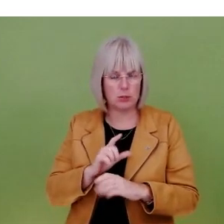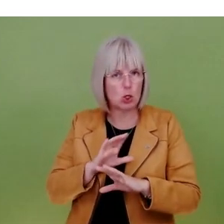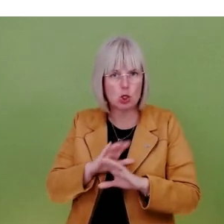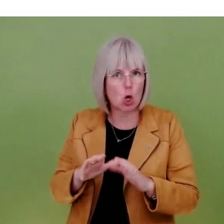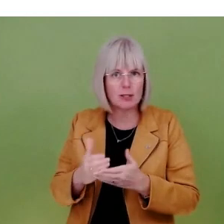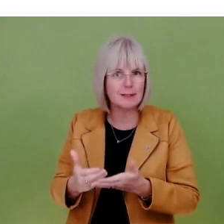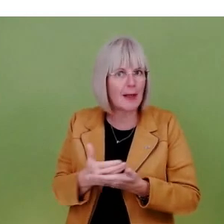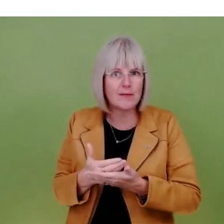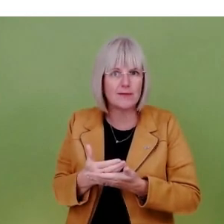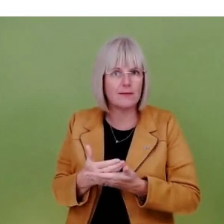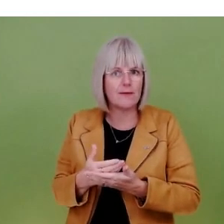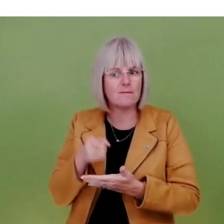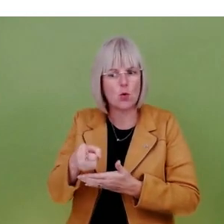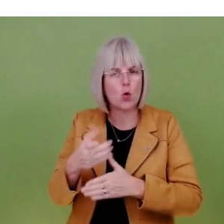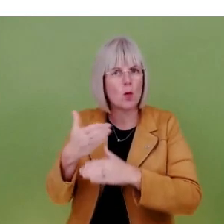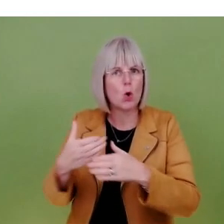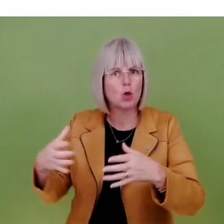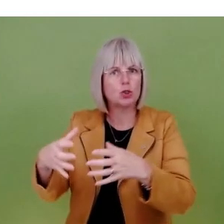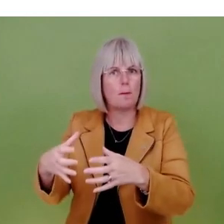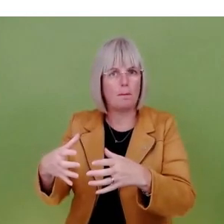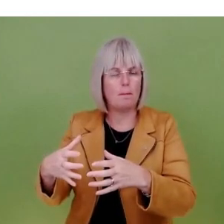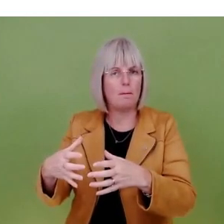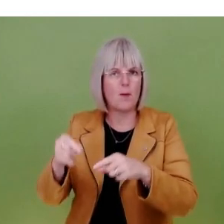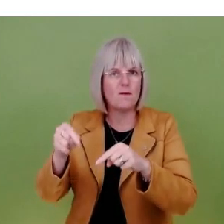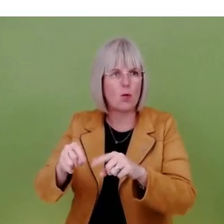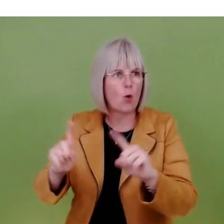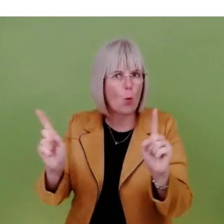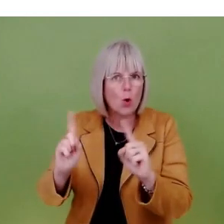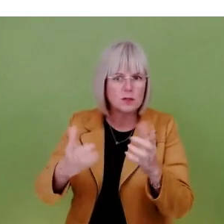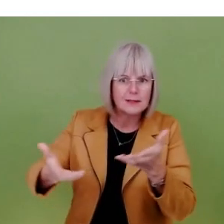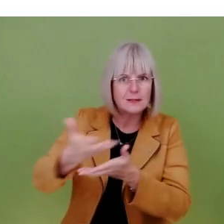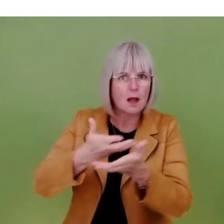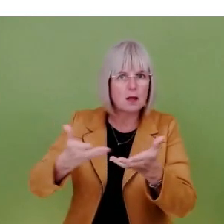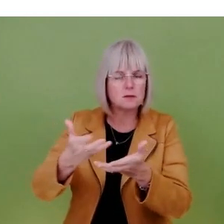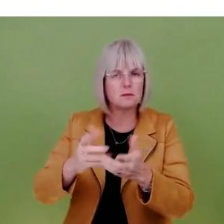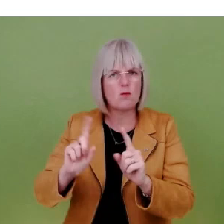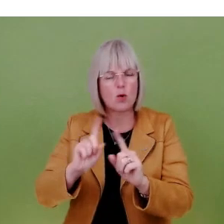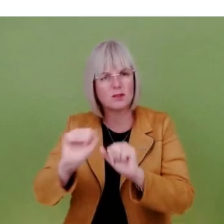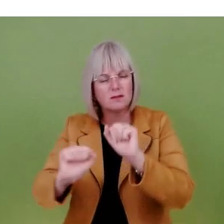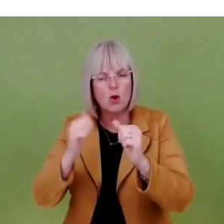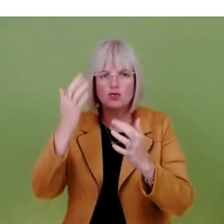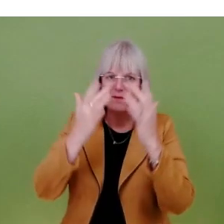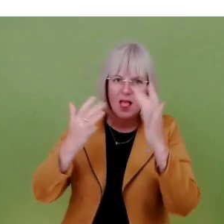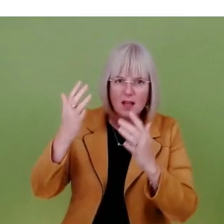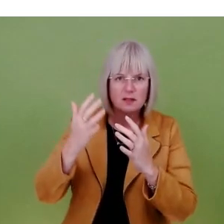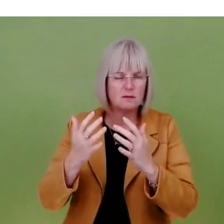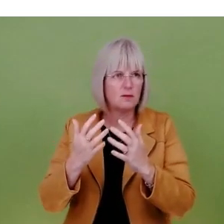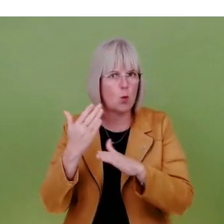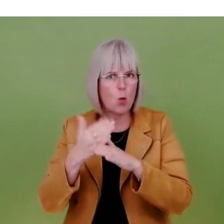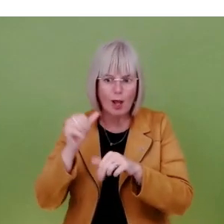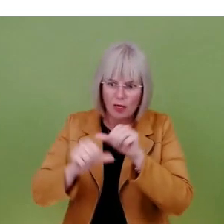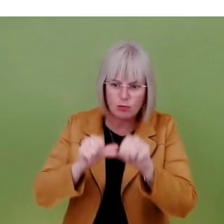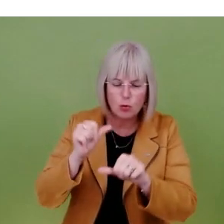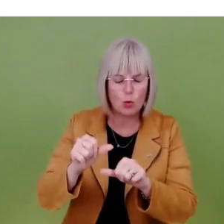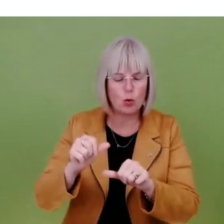the workshop in terms of what is discussed, in terms of what people are reflecting on, working through, processing. I couldn't run